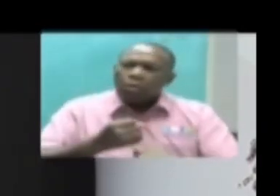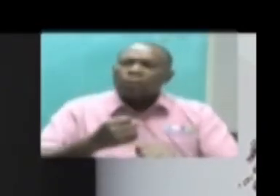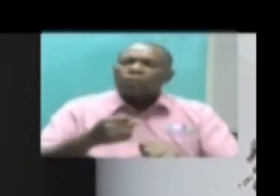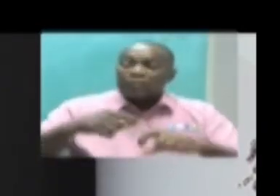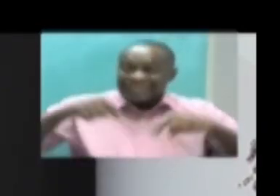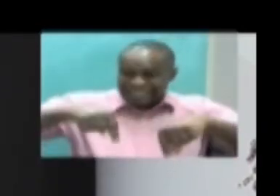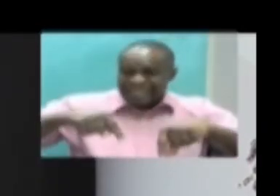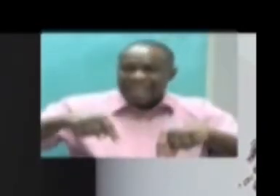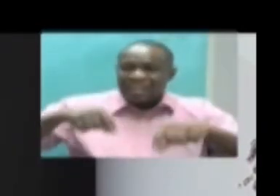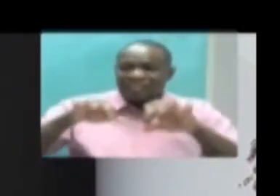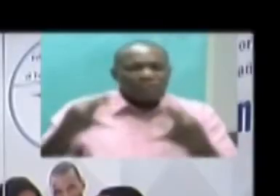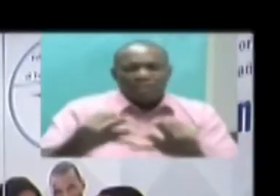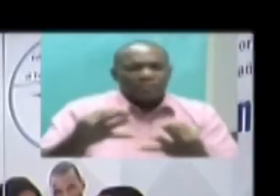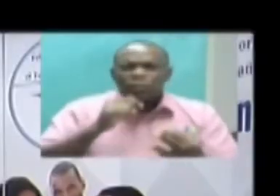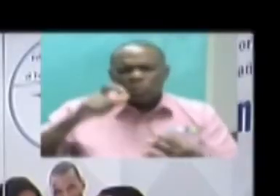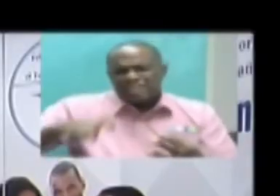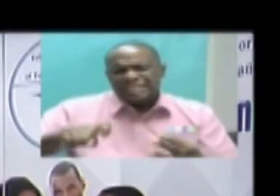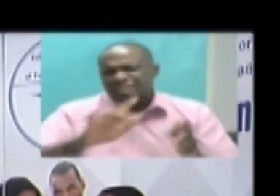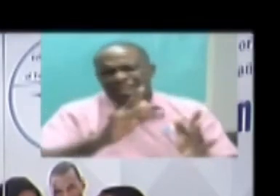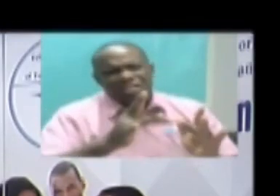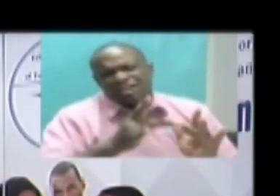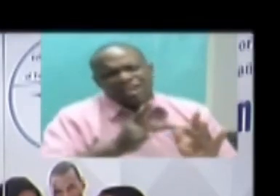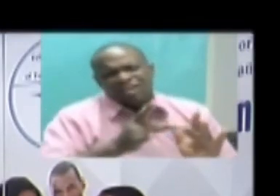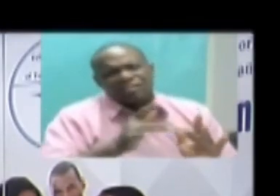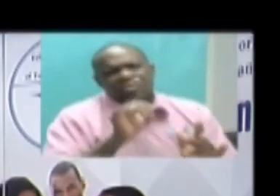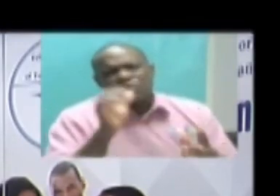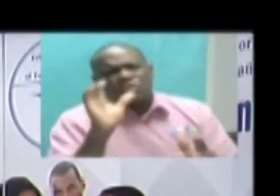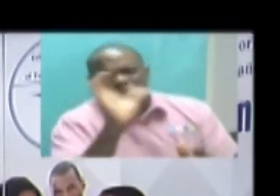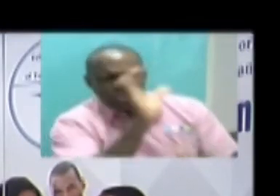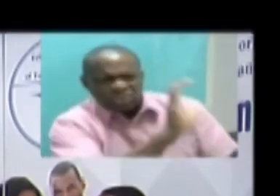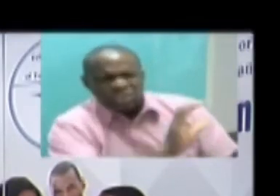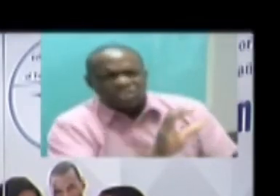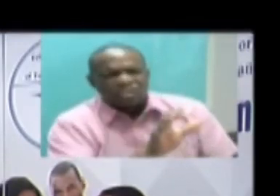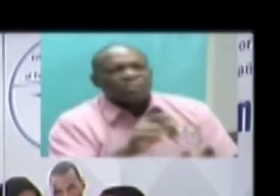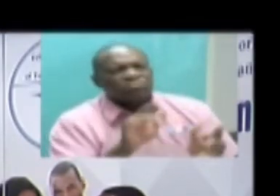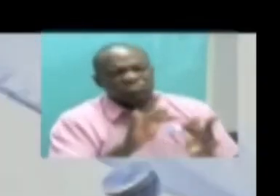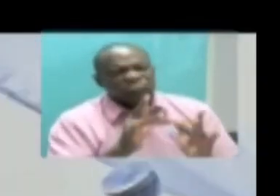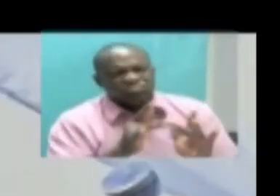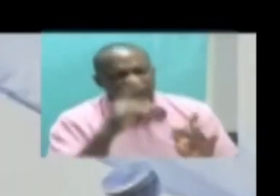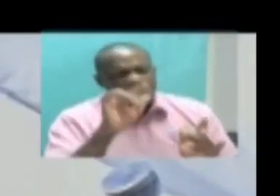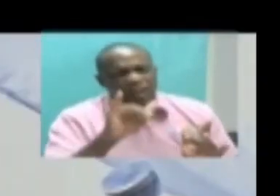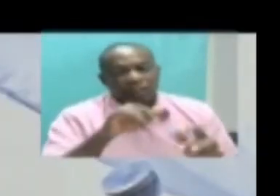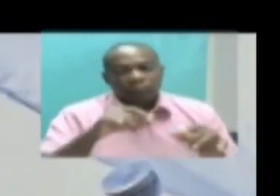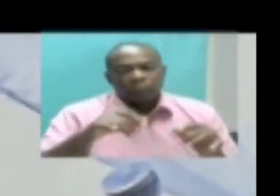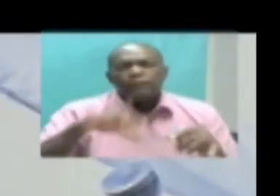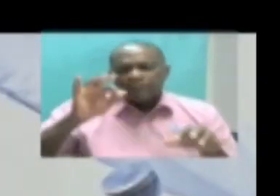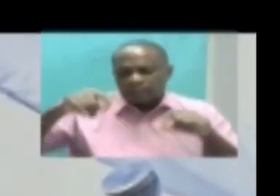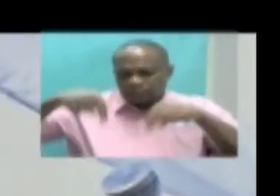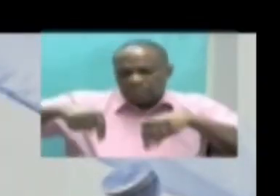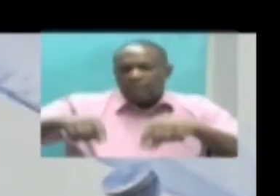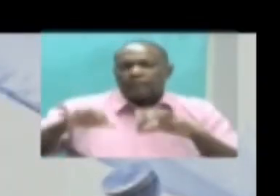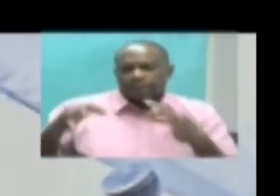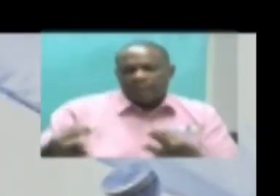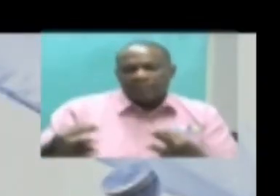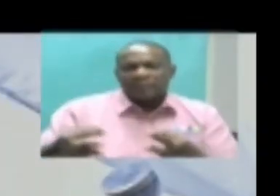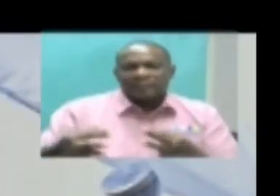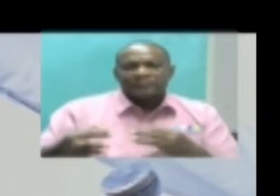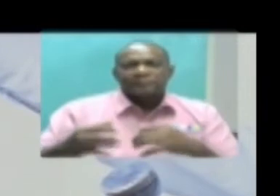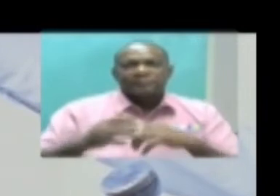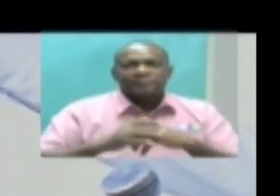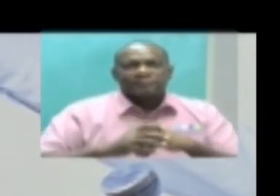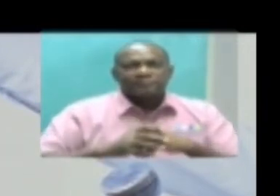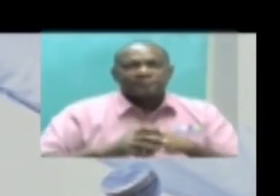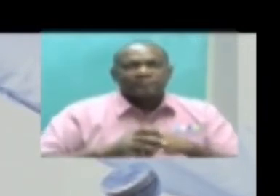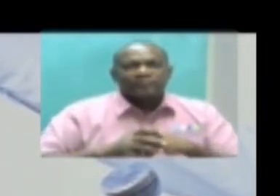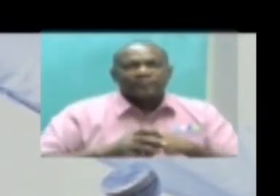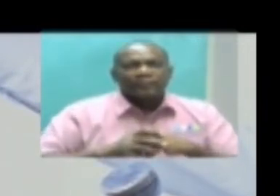looking for that elsewhere. When I'm stronger here, I'm better off. As we continue this discourse, I think it's about time